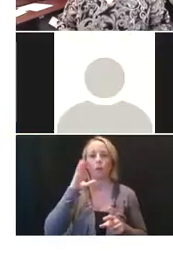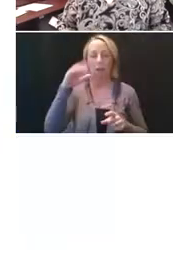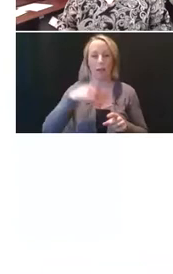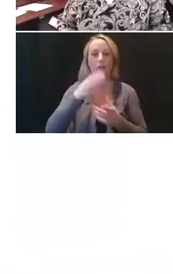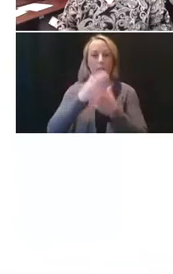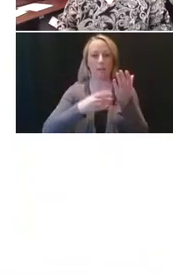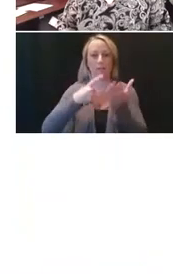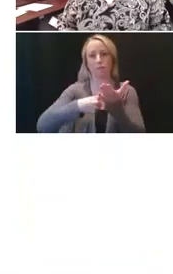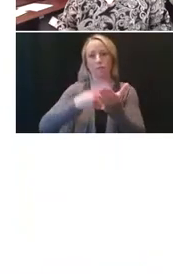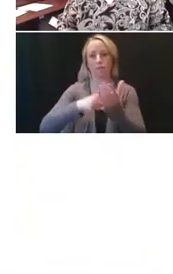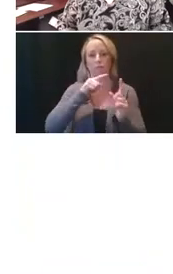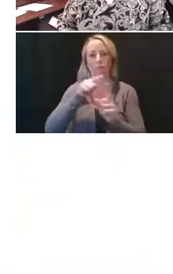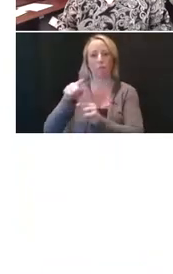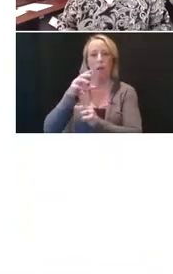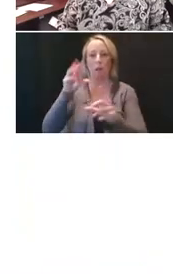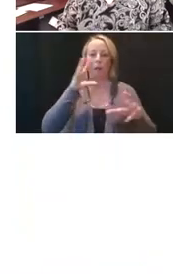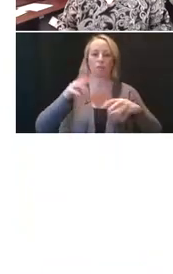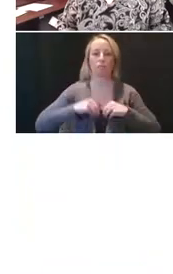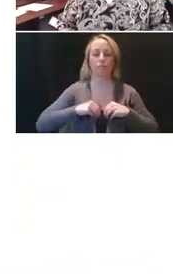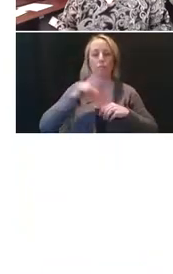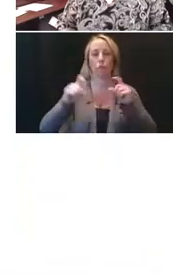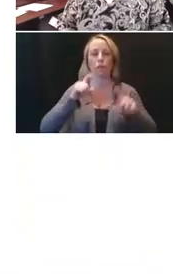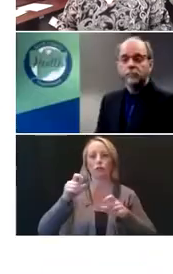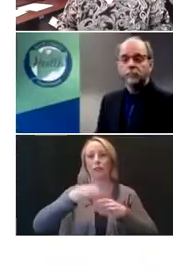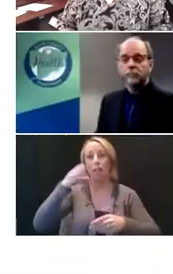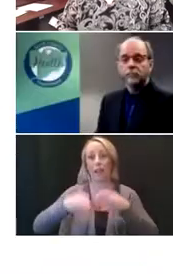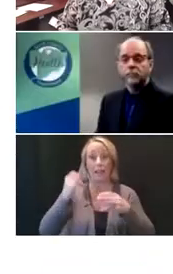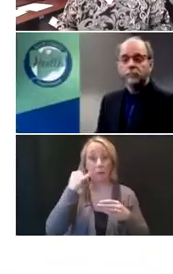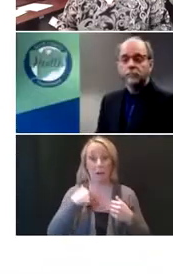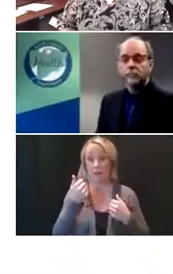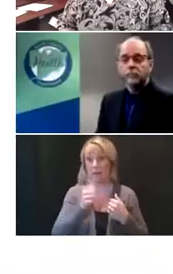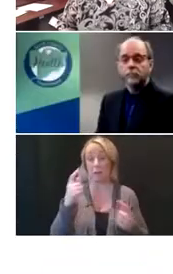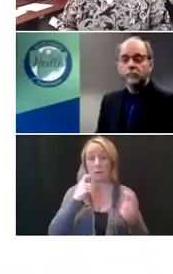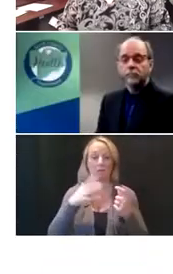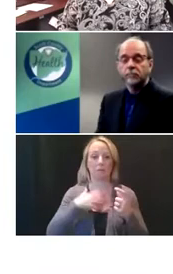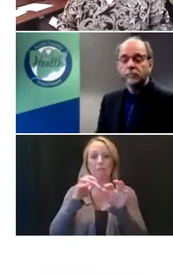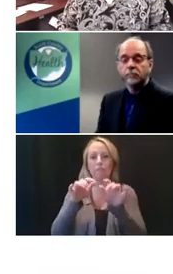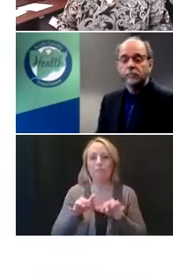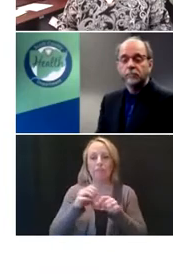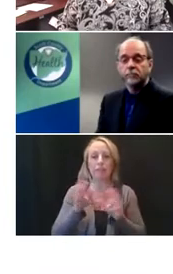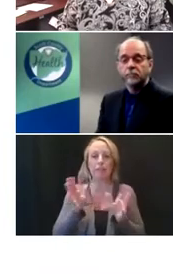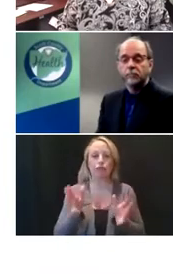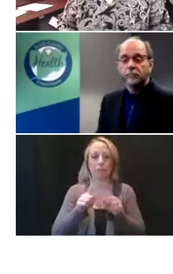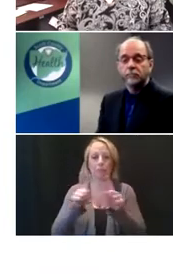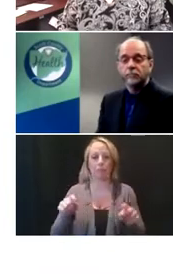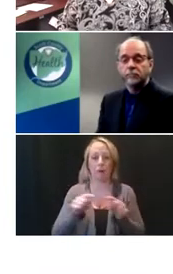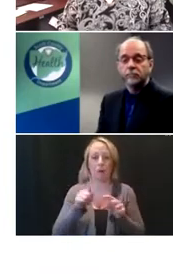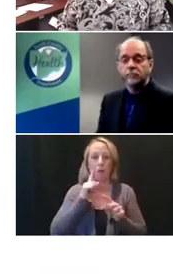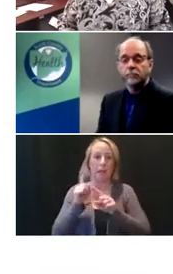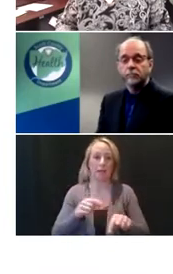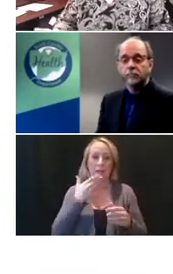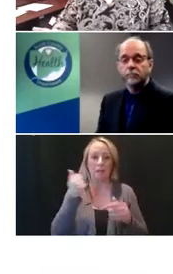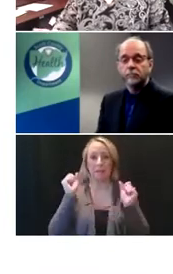take questions at the end. If you have any questions, please put them in the chat box and we will answer them to the best of our